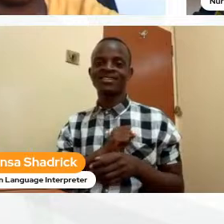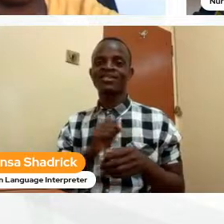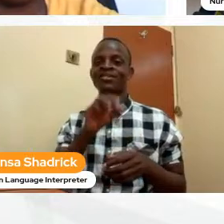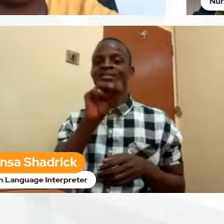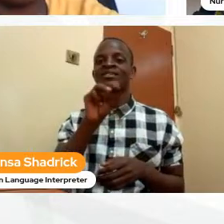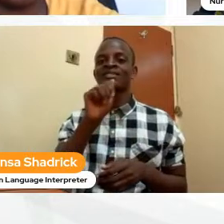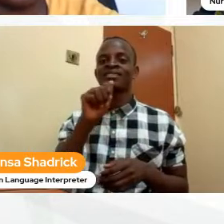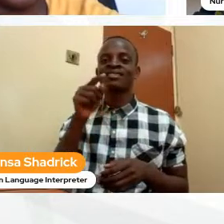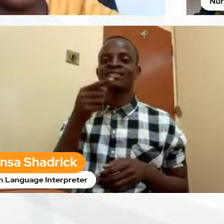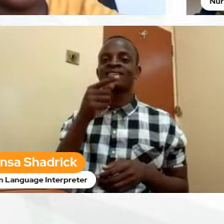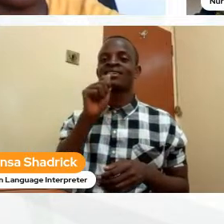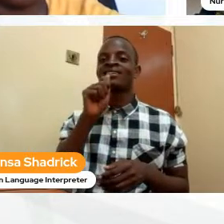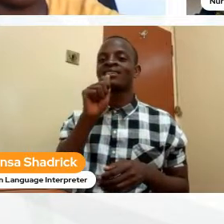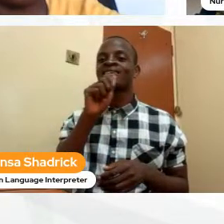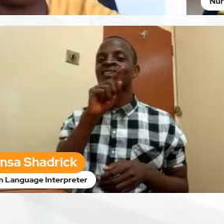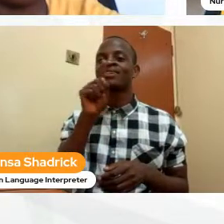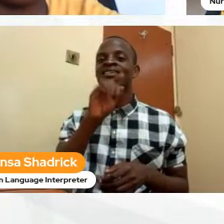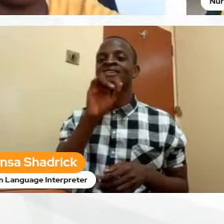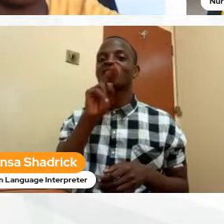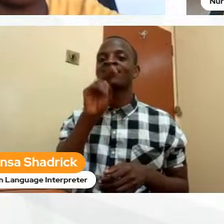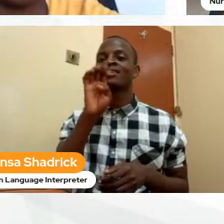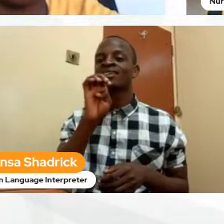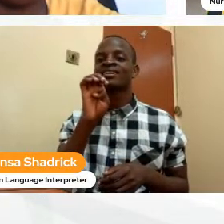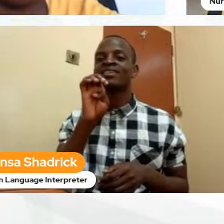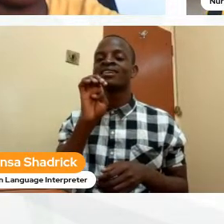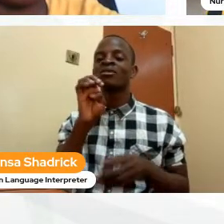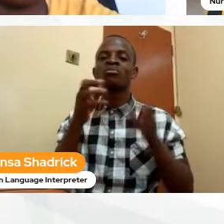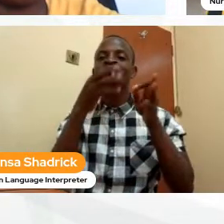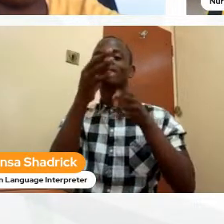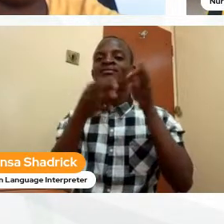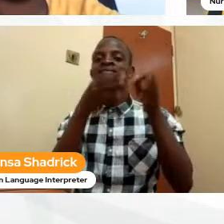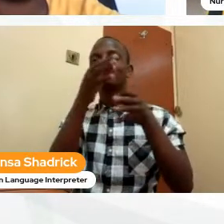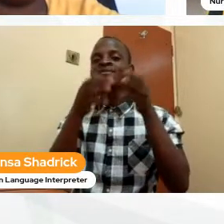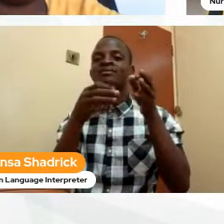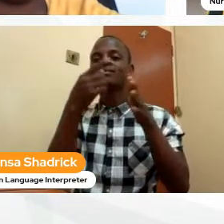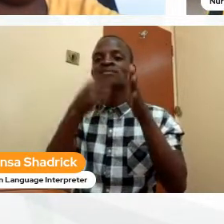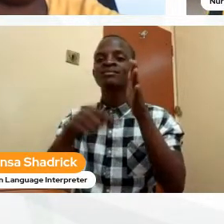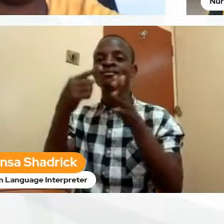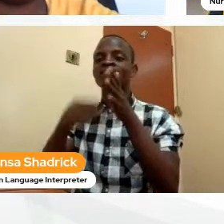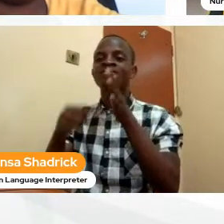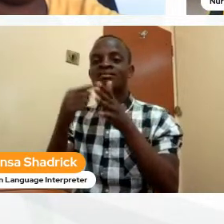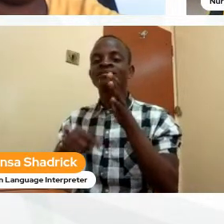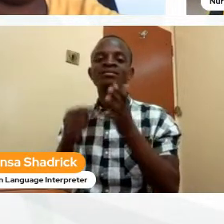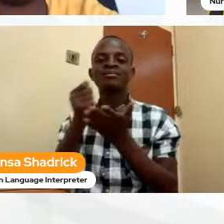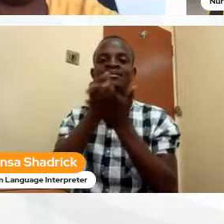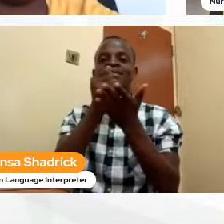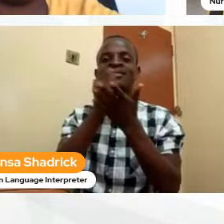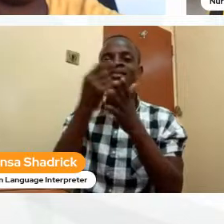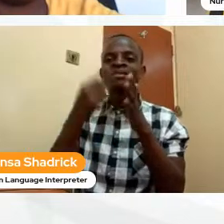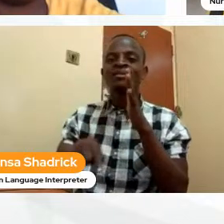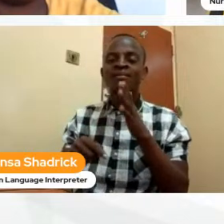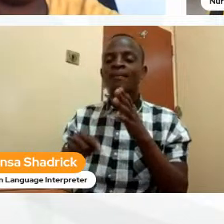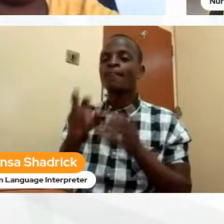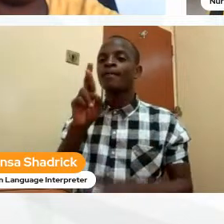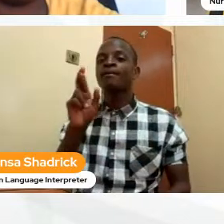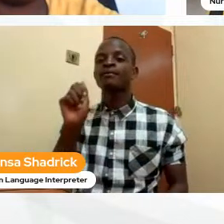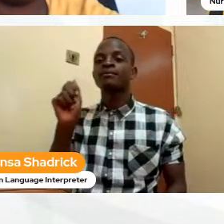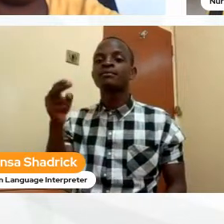about, how it fits into the broader perspective of the initiative of RAHi, is